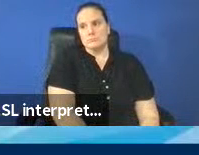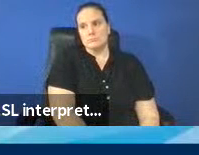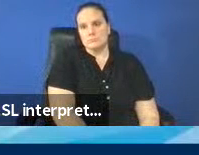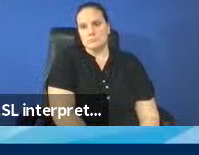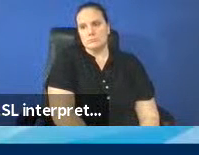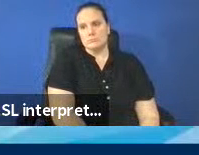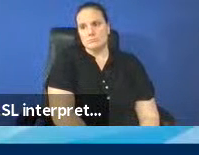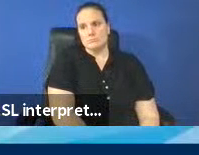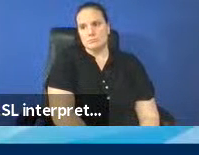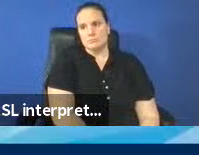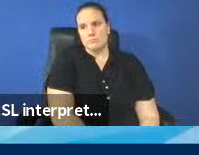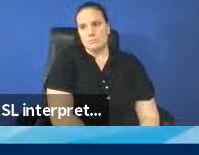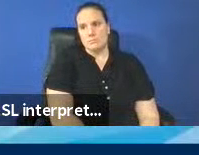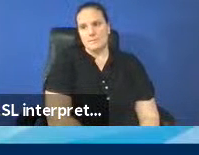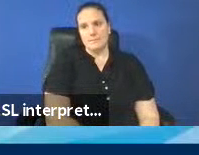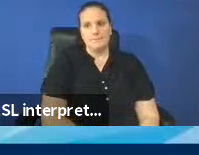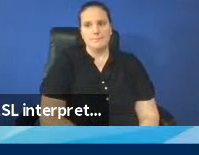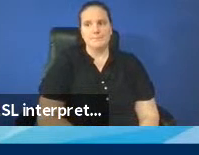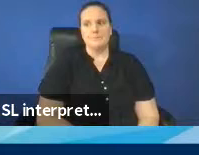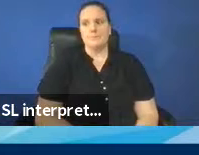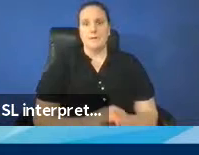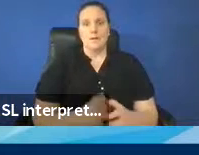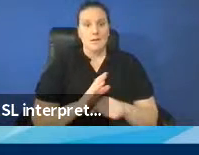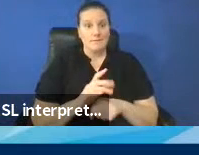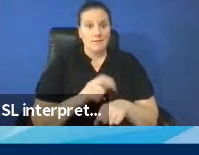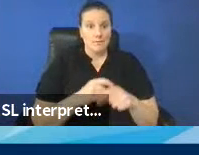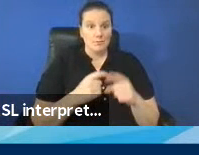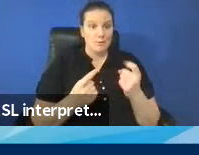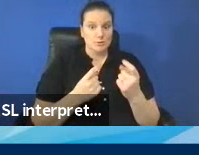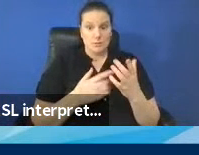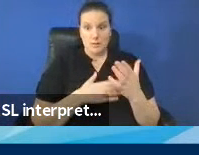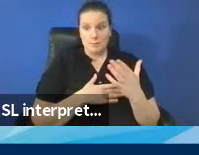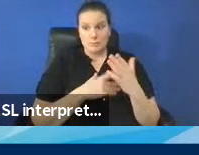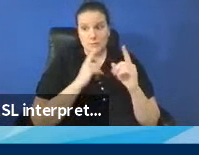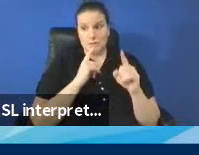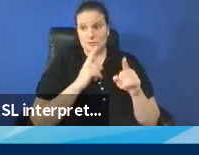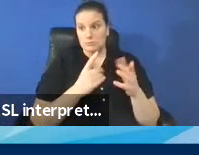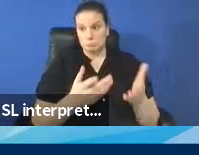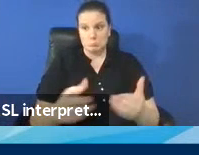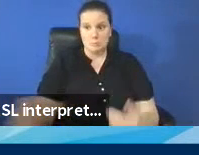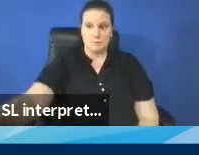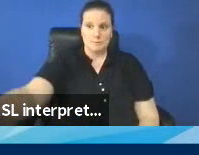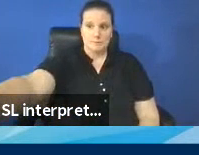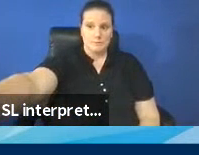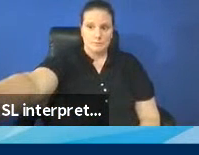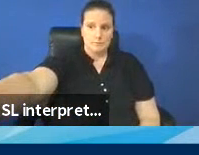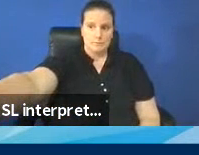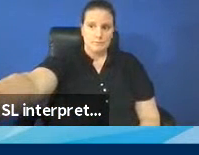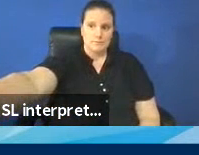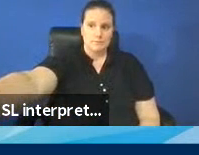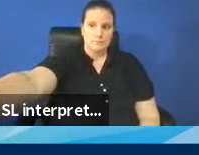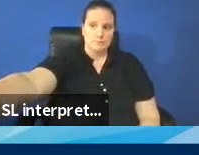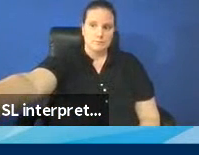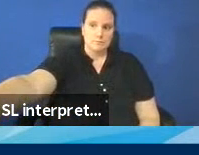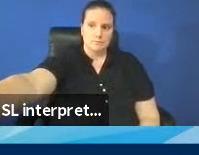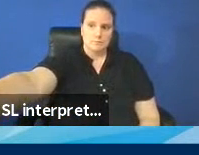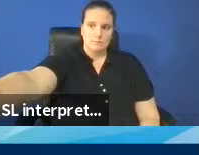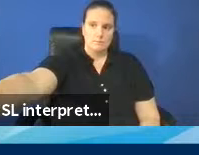And then I'll look to Anita as to whether we have time for questions, but happy to answer any that are out there.